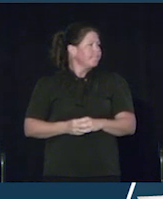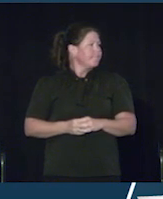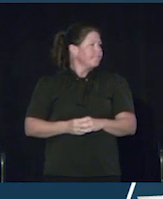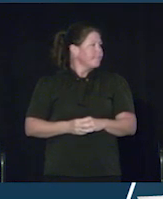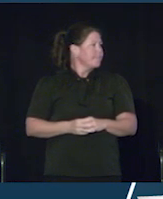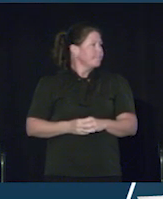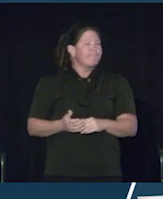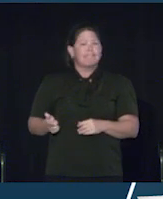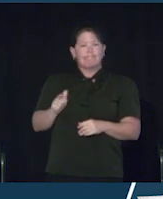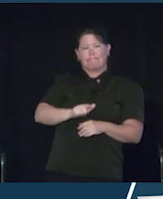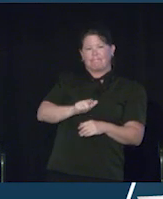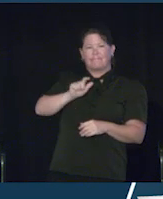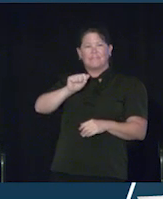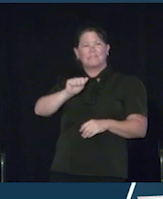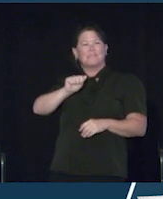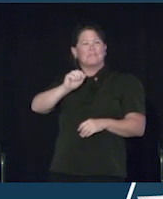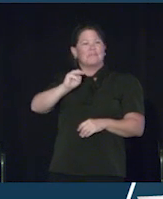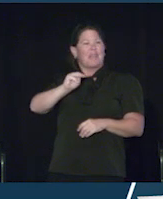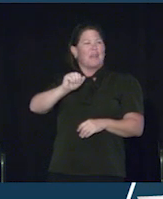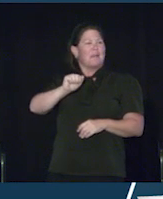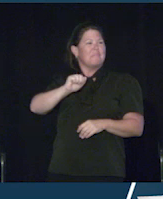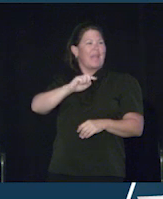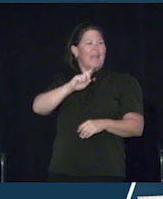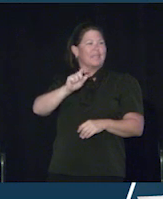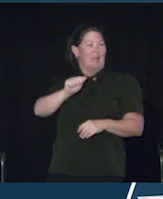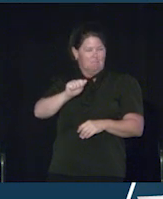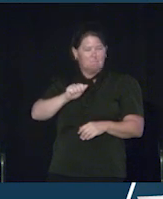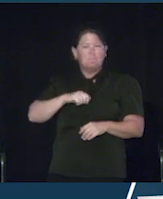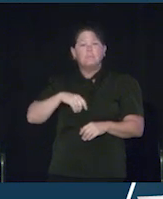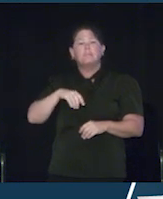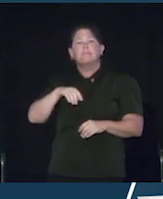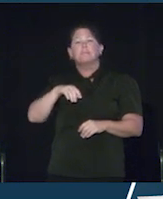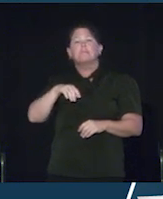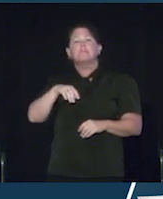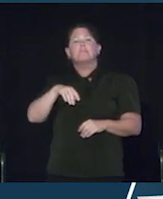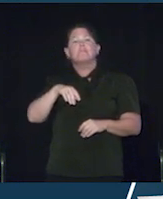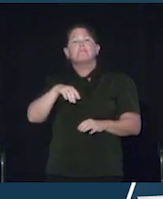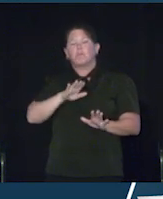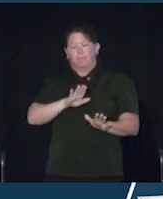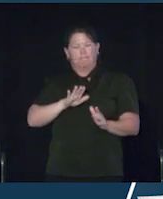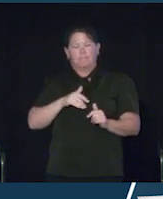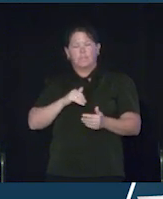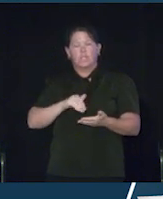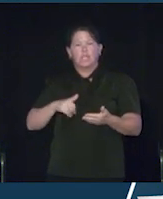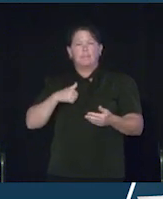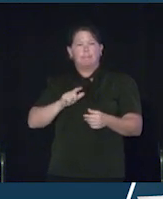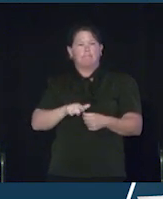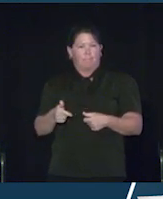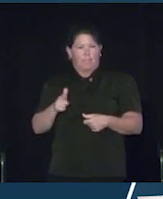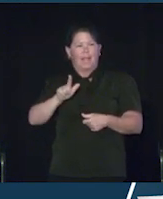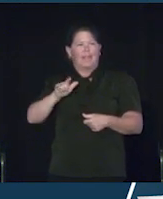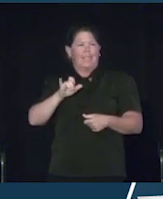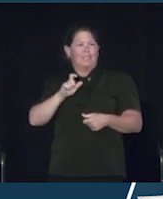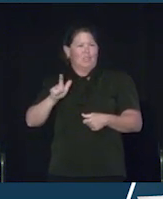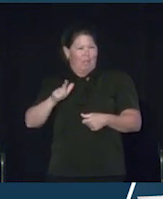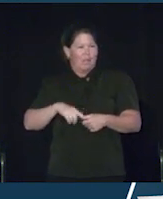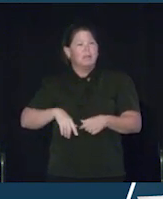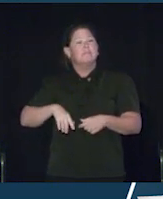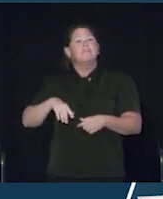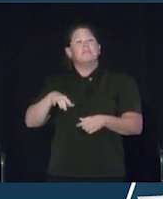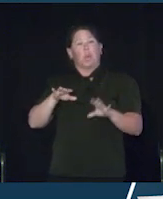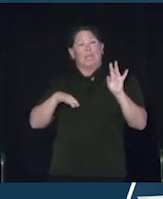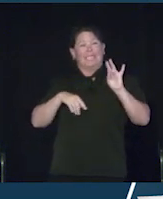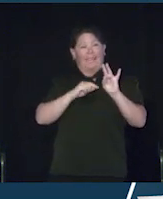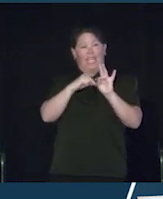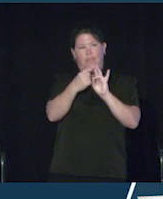All right, so remember a little while ago I mentioned that we serve 7 developmental disabilities, and these are the 7.